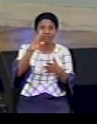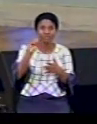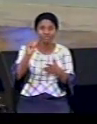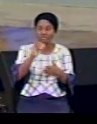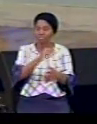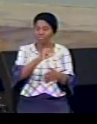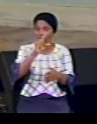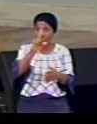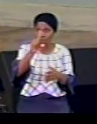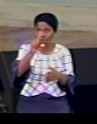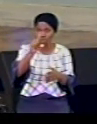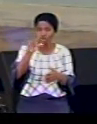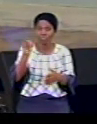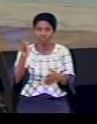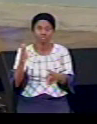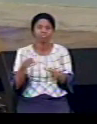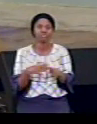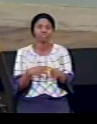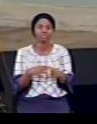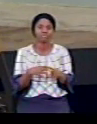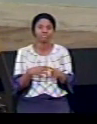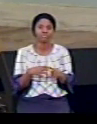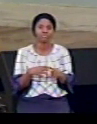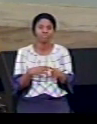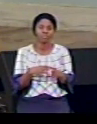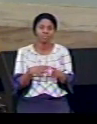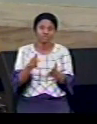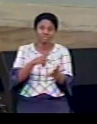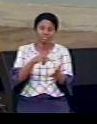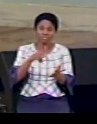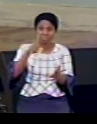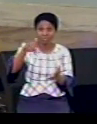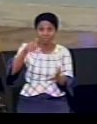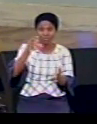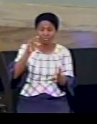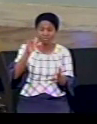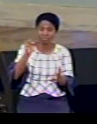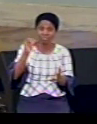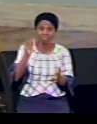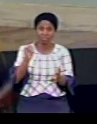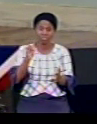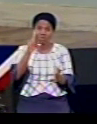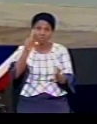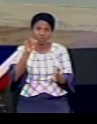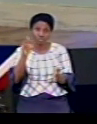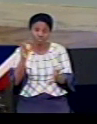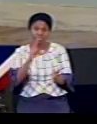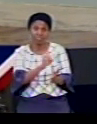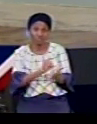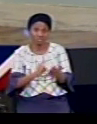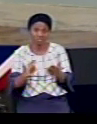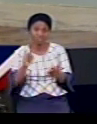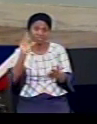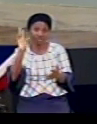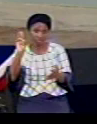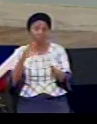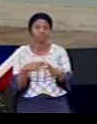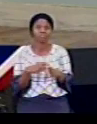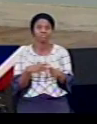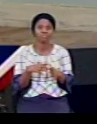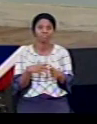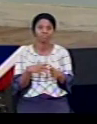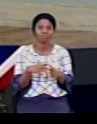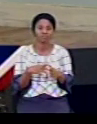112. Psalm 112, verse 7. He shall not